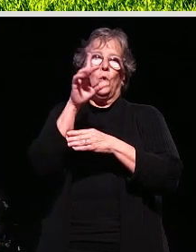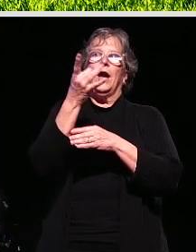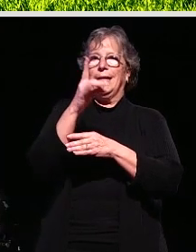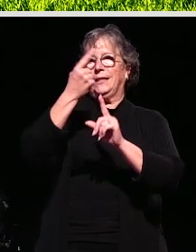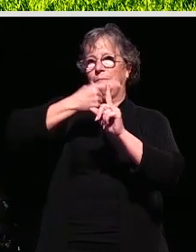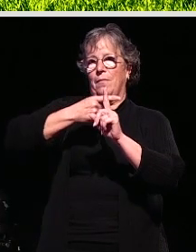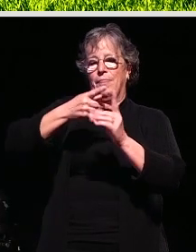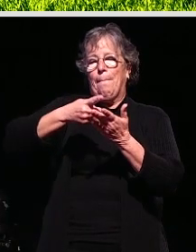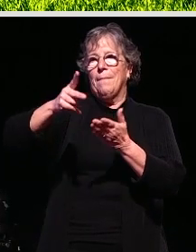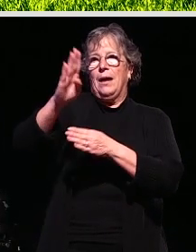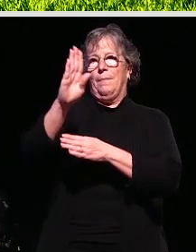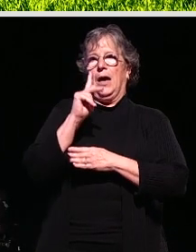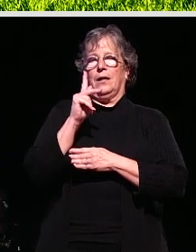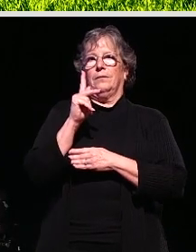basis.